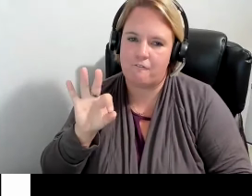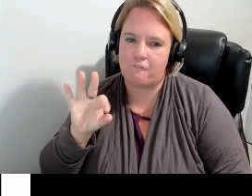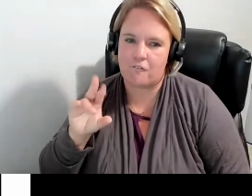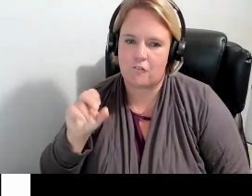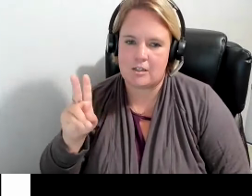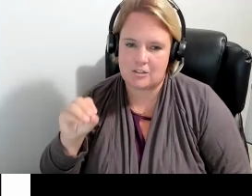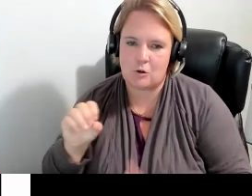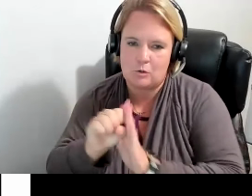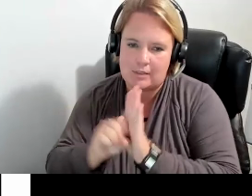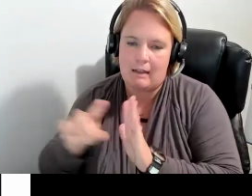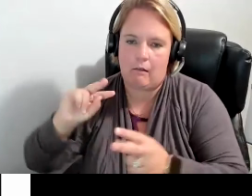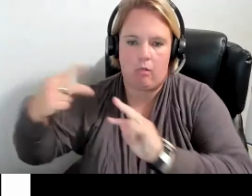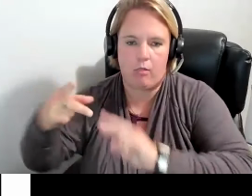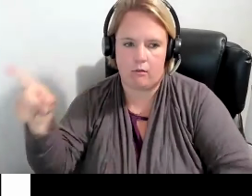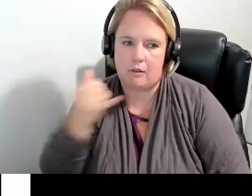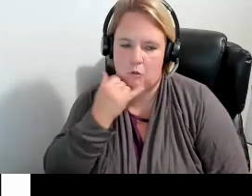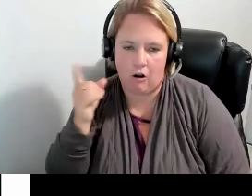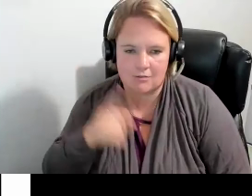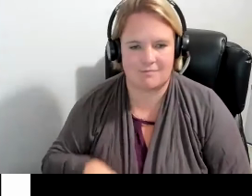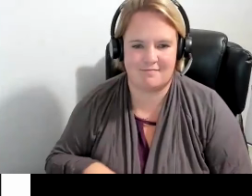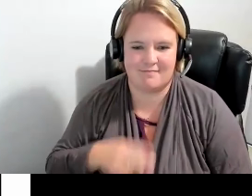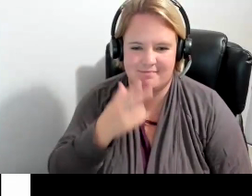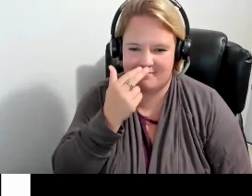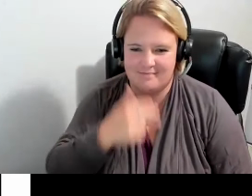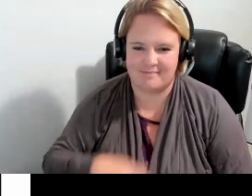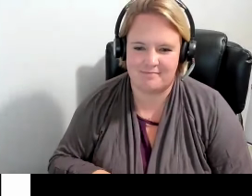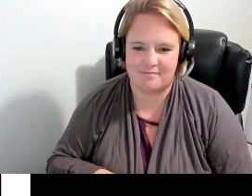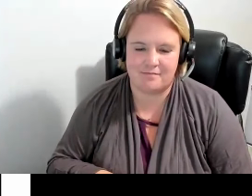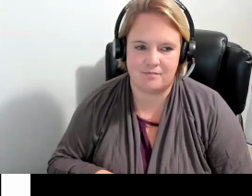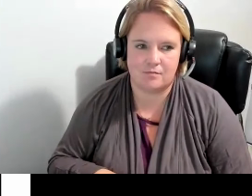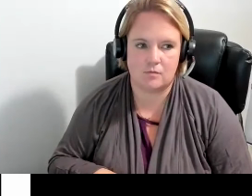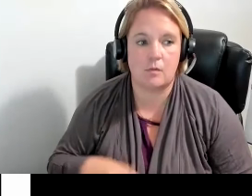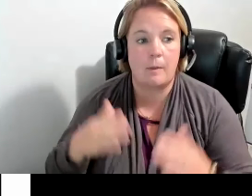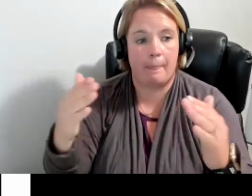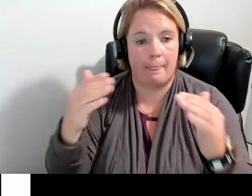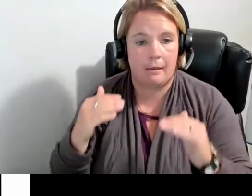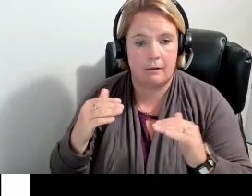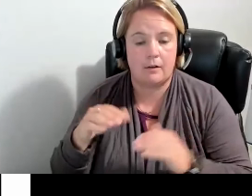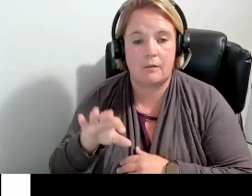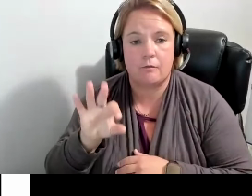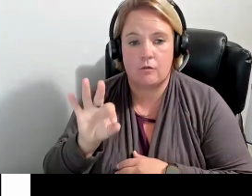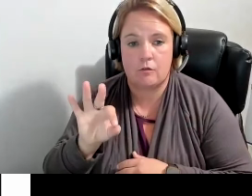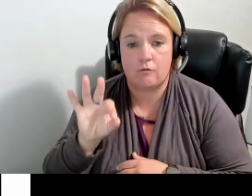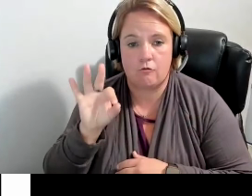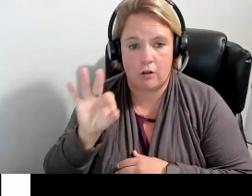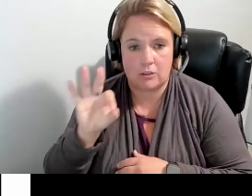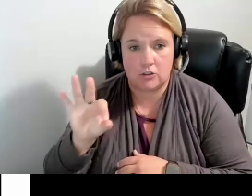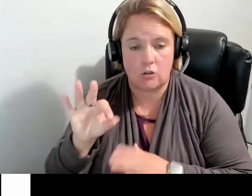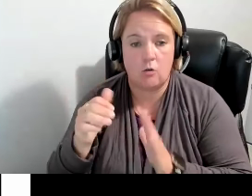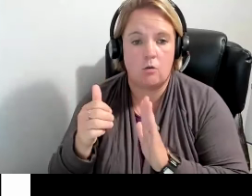So, yeah. So with Fresno Adult School, I mentioned, we do a lot of work with